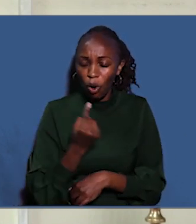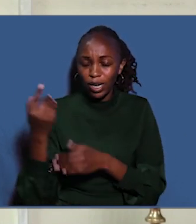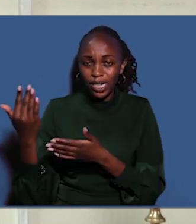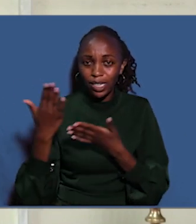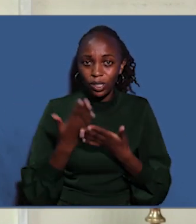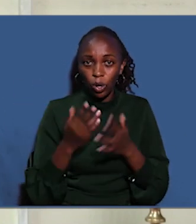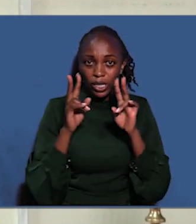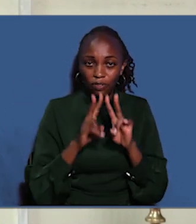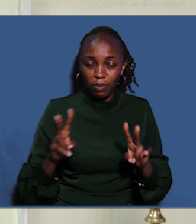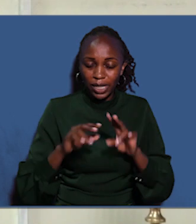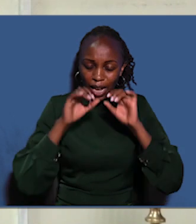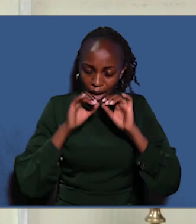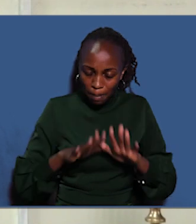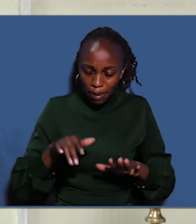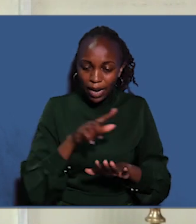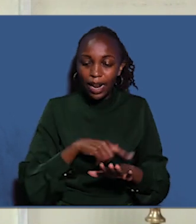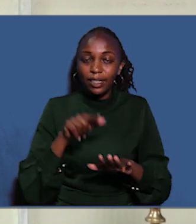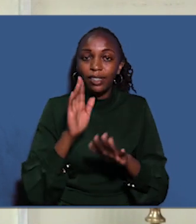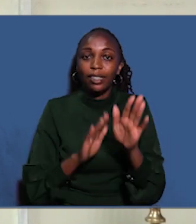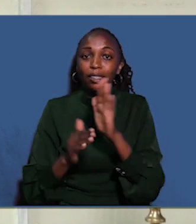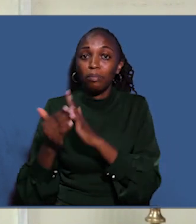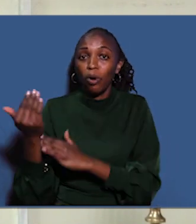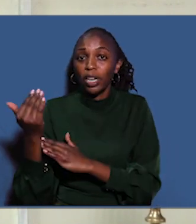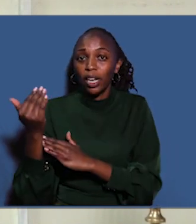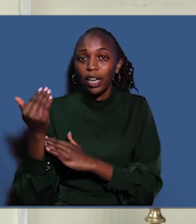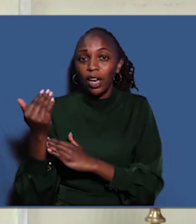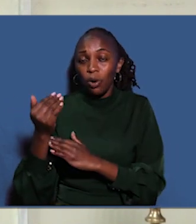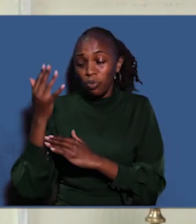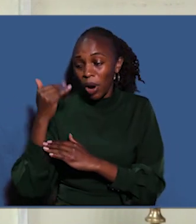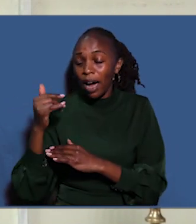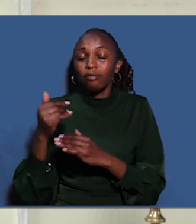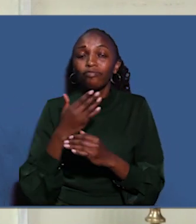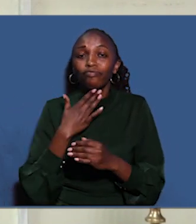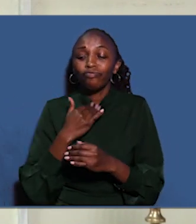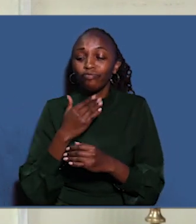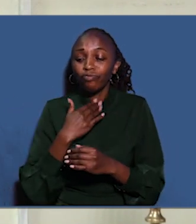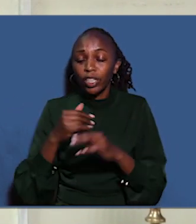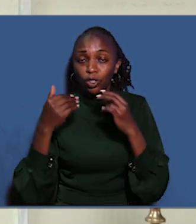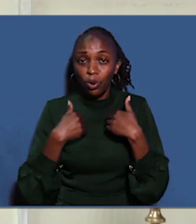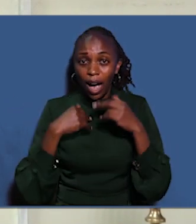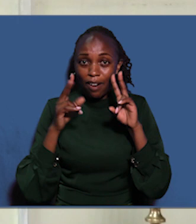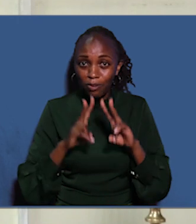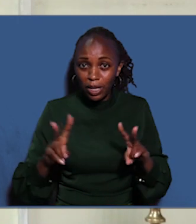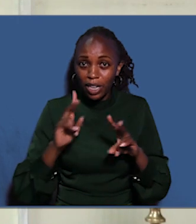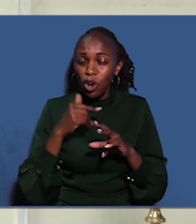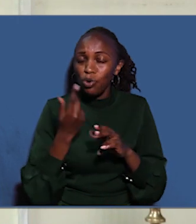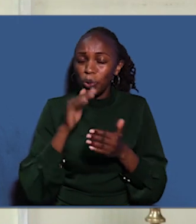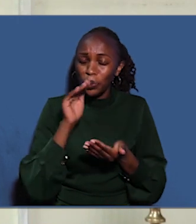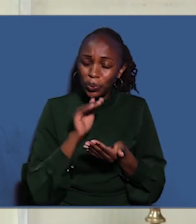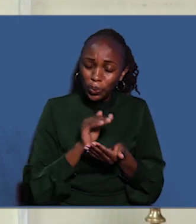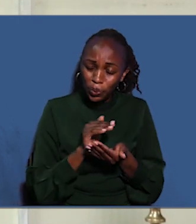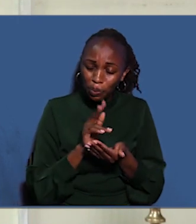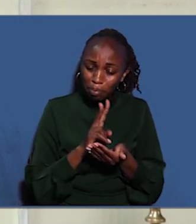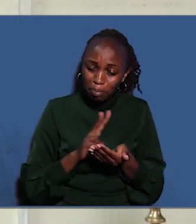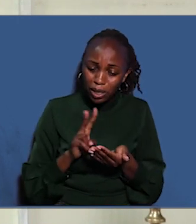peace. Bless us this morning, Lord, for that who desires to have this peace, who has run short